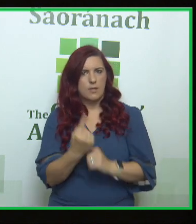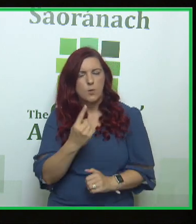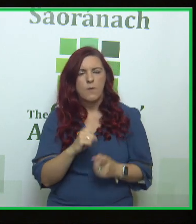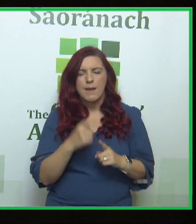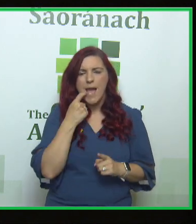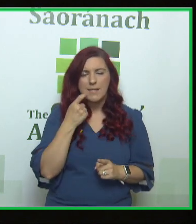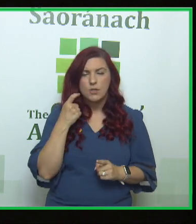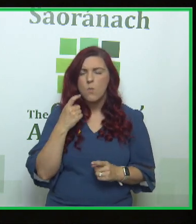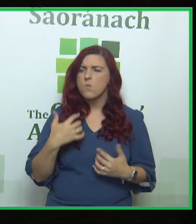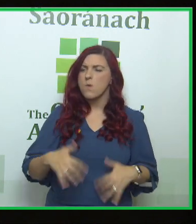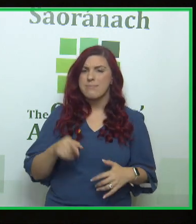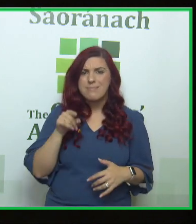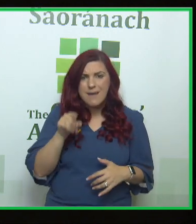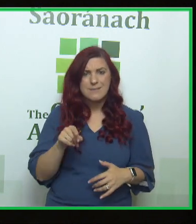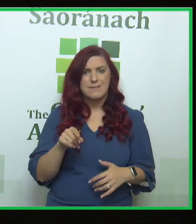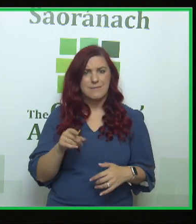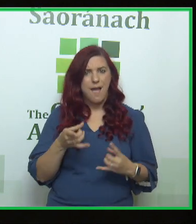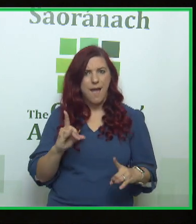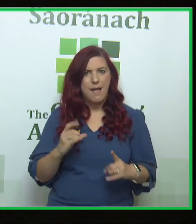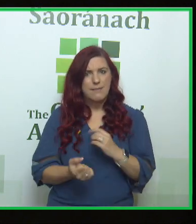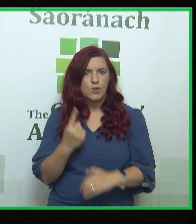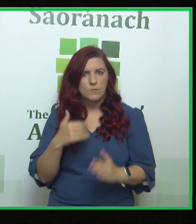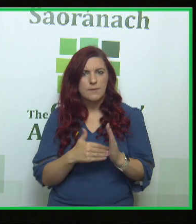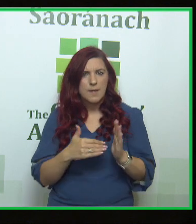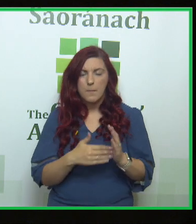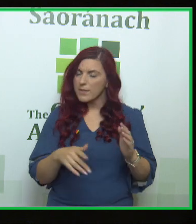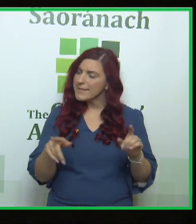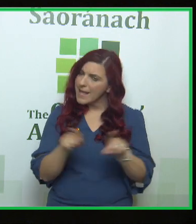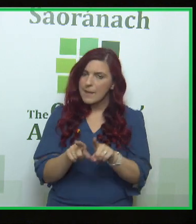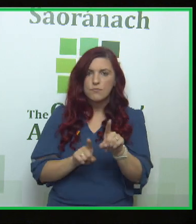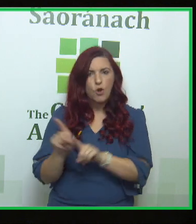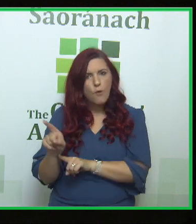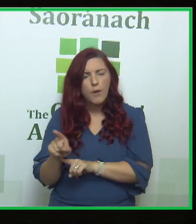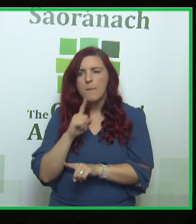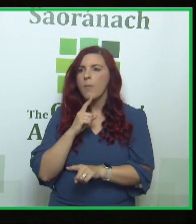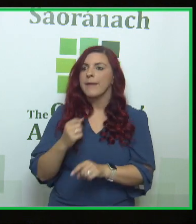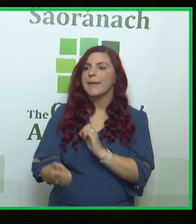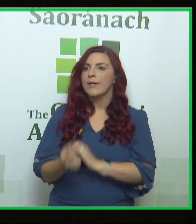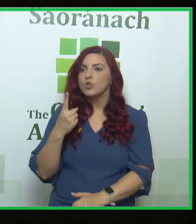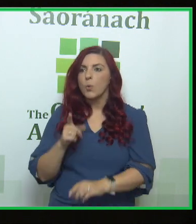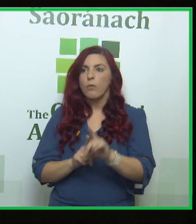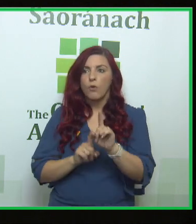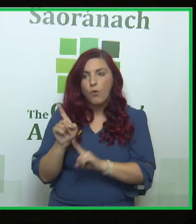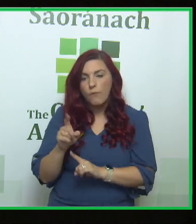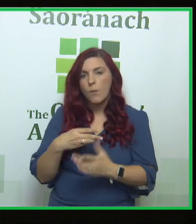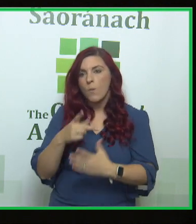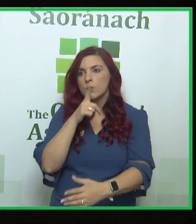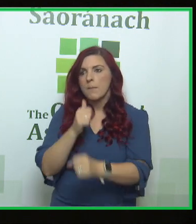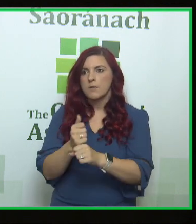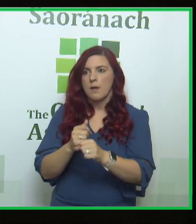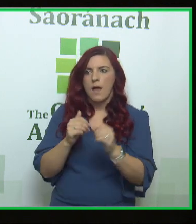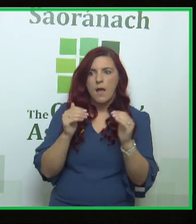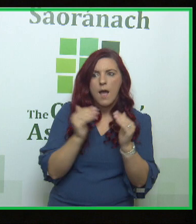is absolutely a health issue. And so is recovery. But the trouble with recovery is when we're talking about